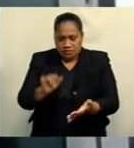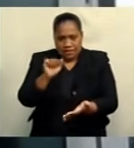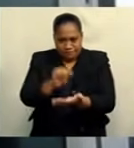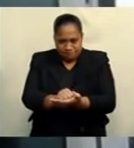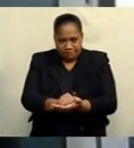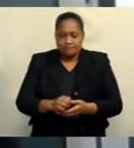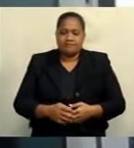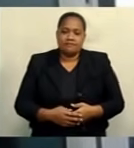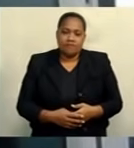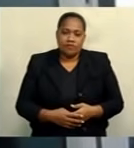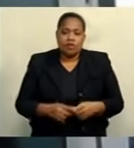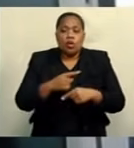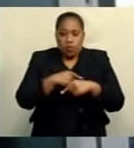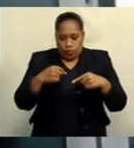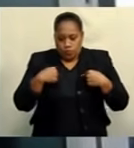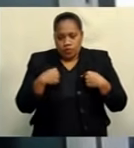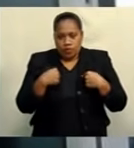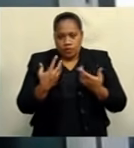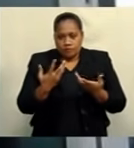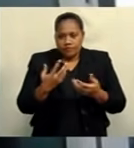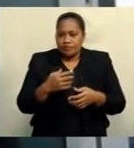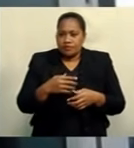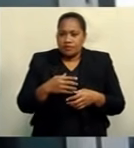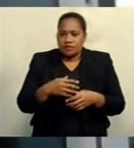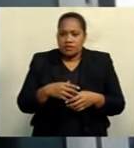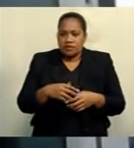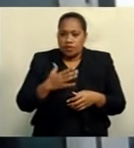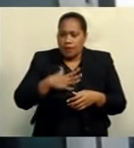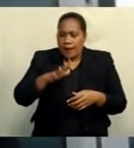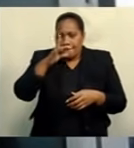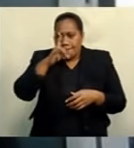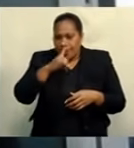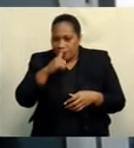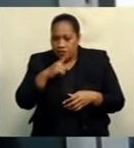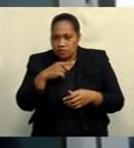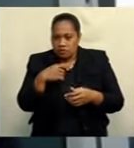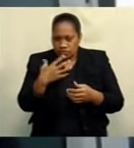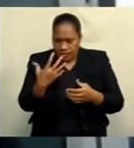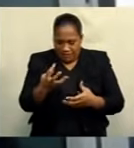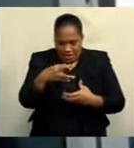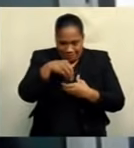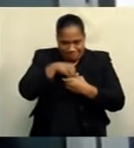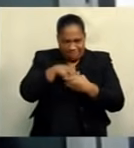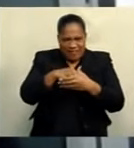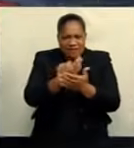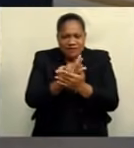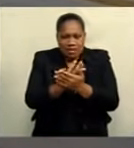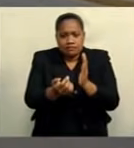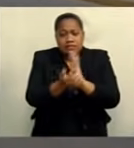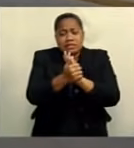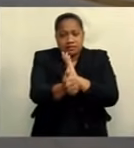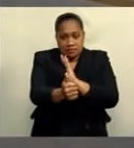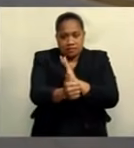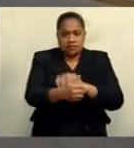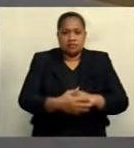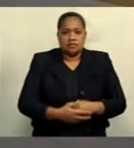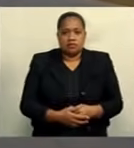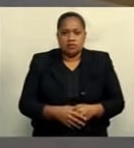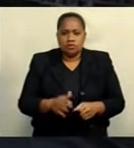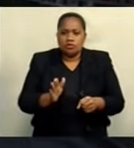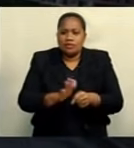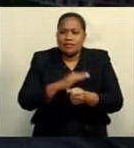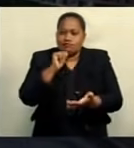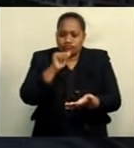setting, we did not attract people with financial acumen. So right decisions were not